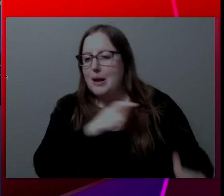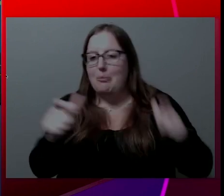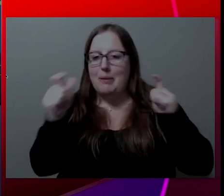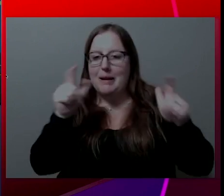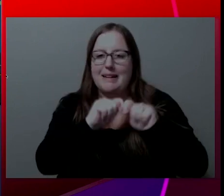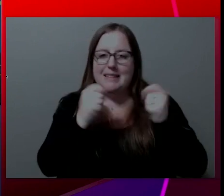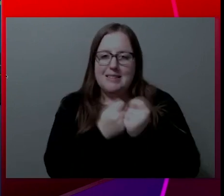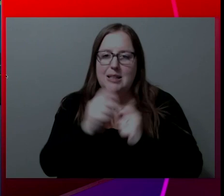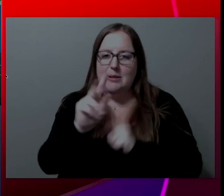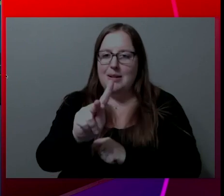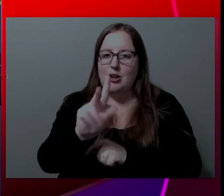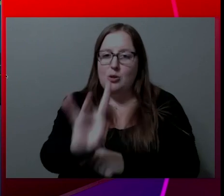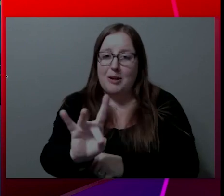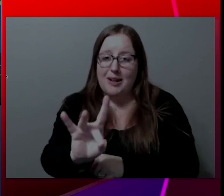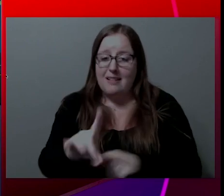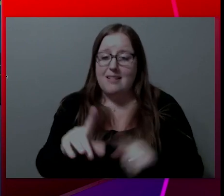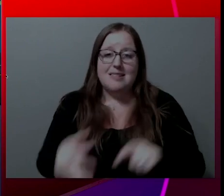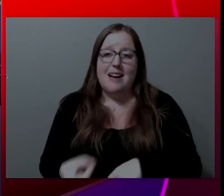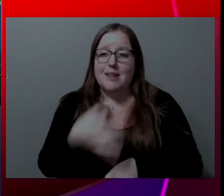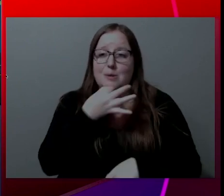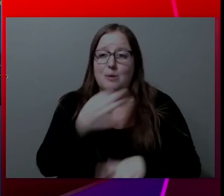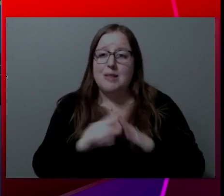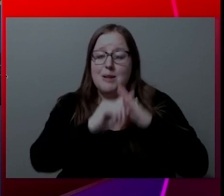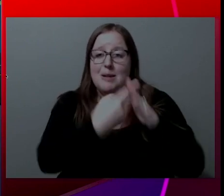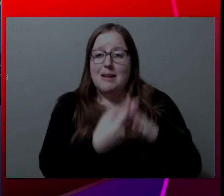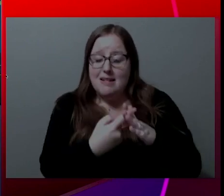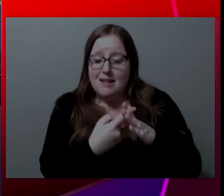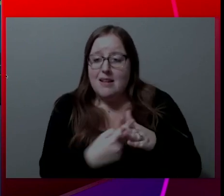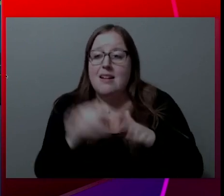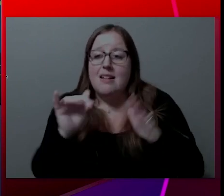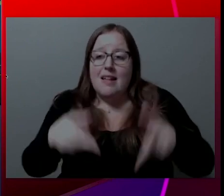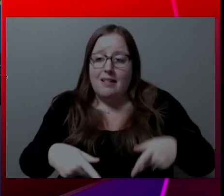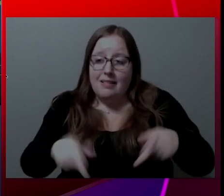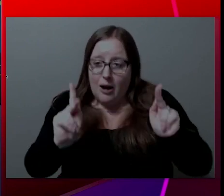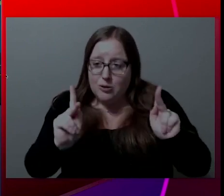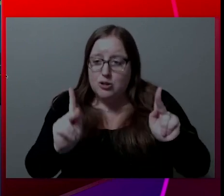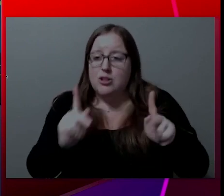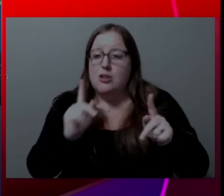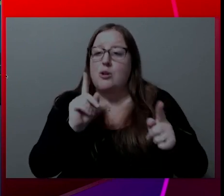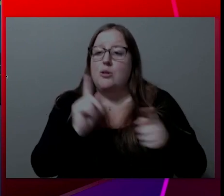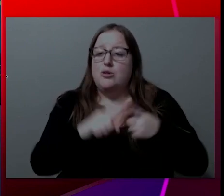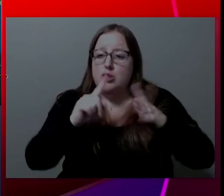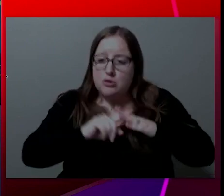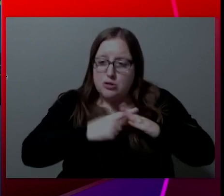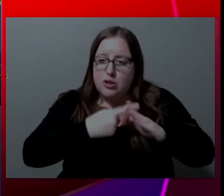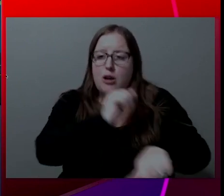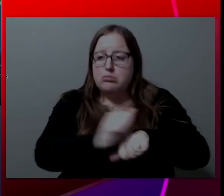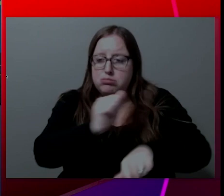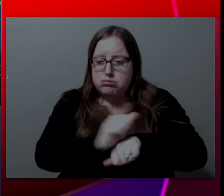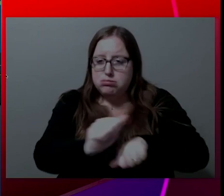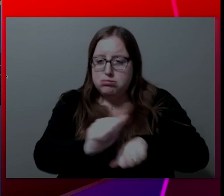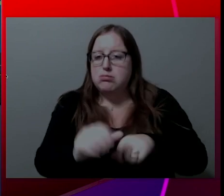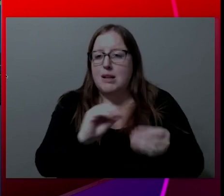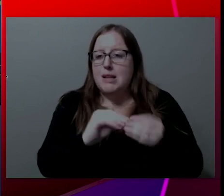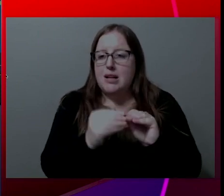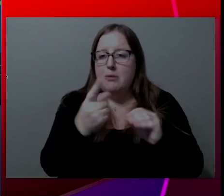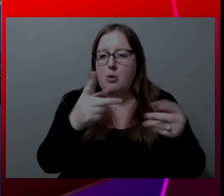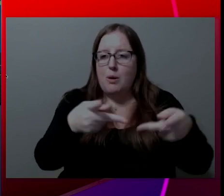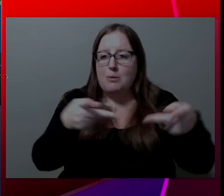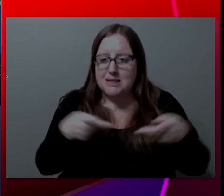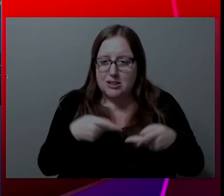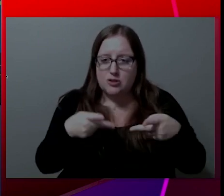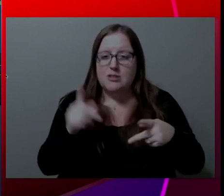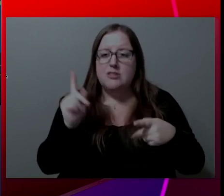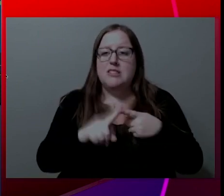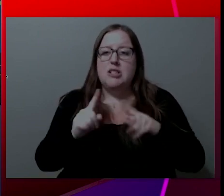Kubernetes experts from the beginning. This allowed you to get off the ground, get that #1 position on the Play Store,